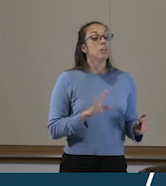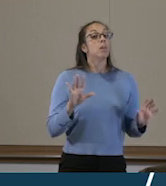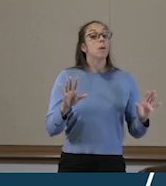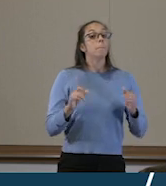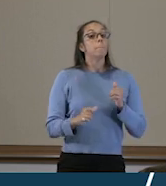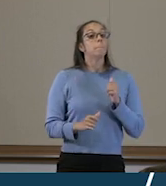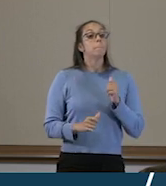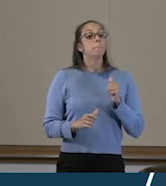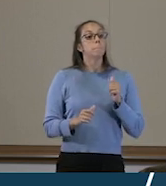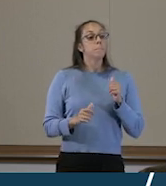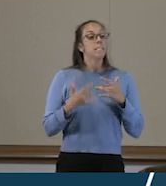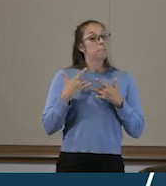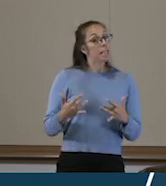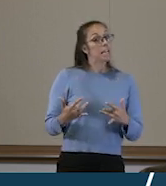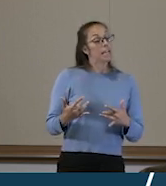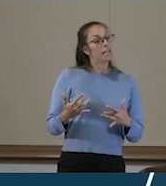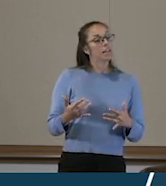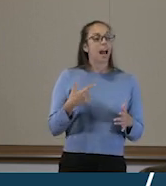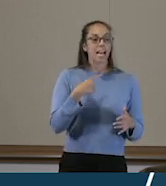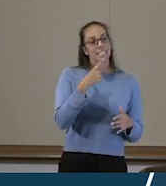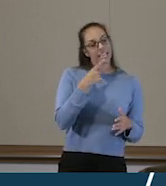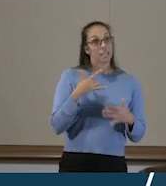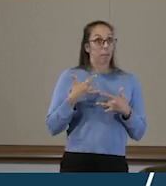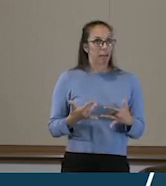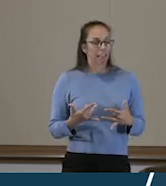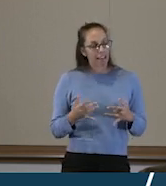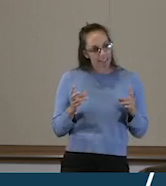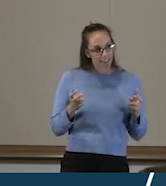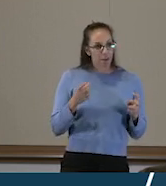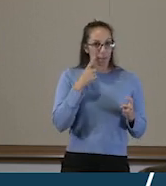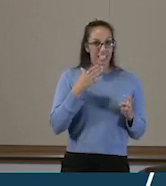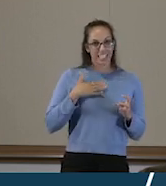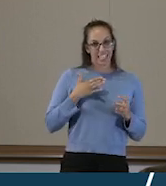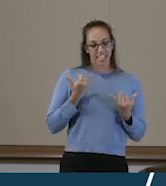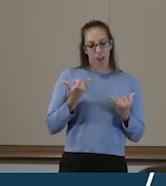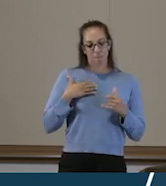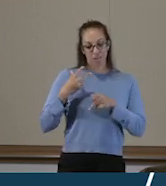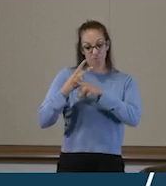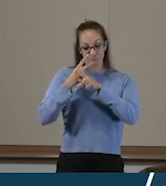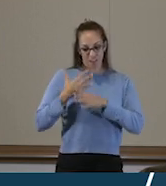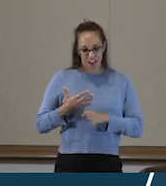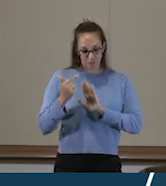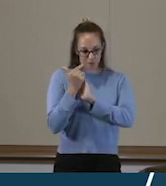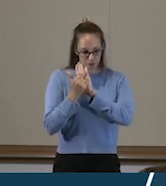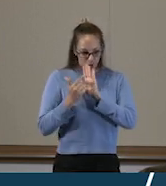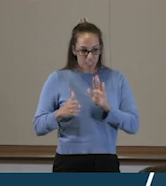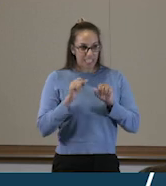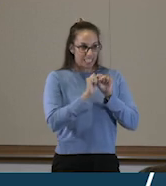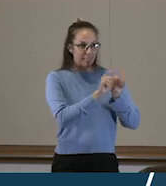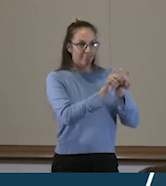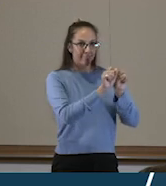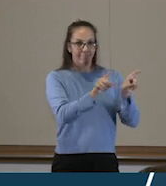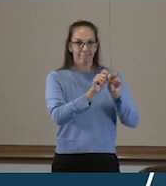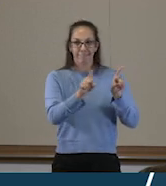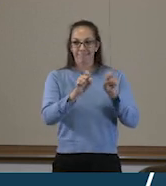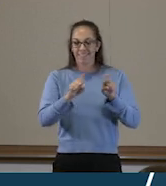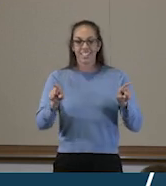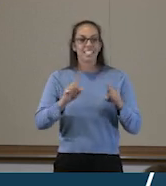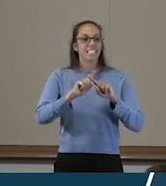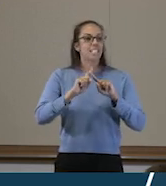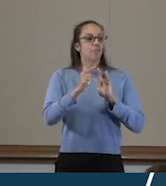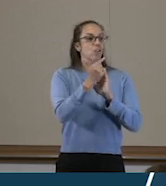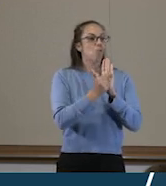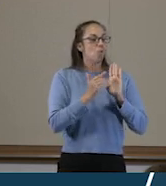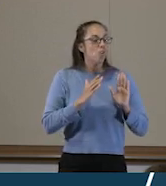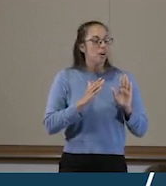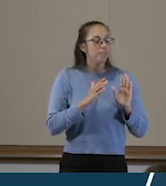of the time, so I'm saying most of the time because now my supervising attorney is sending out some SDM cases to other advocates on the